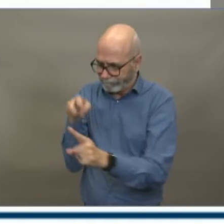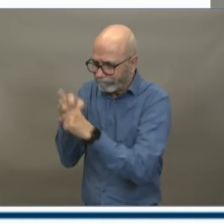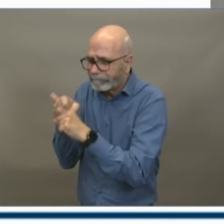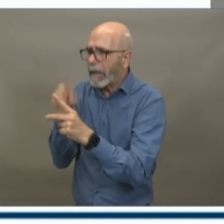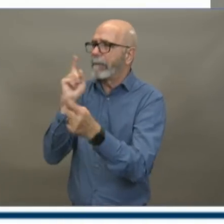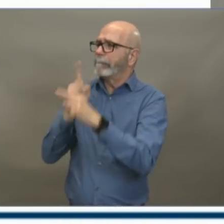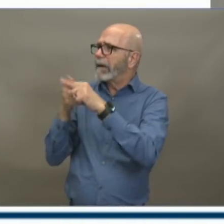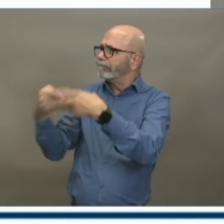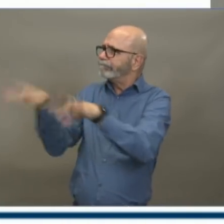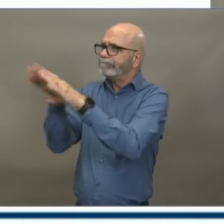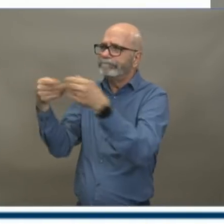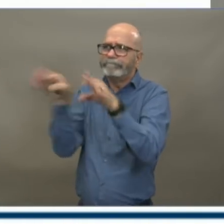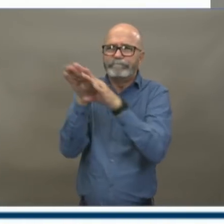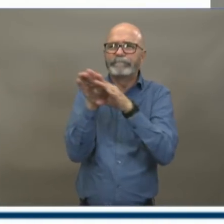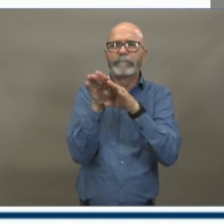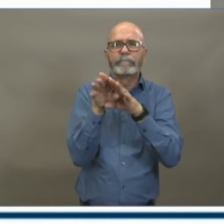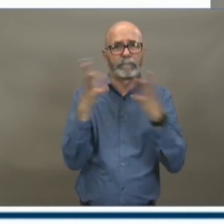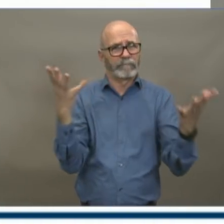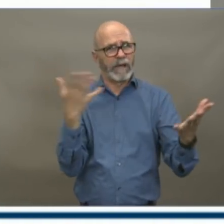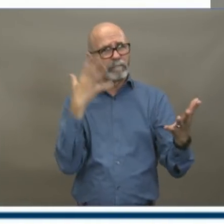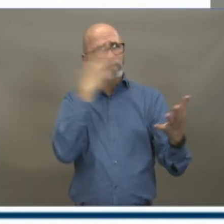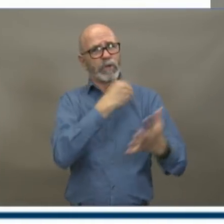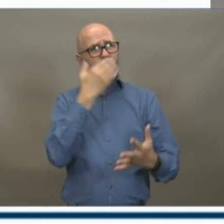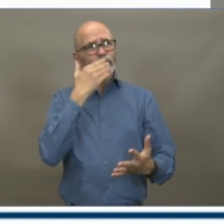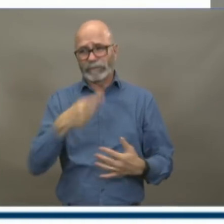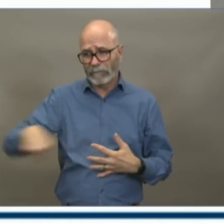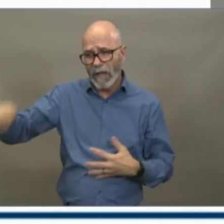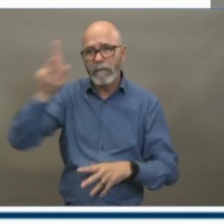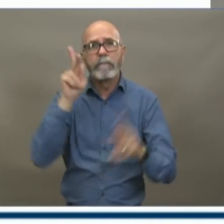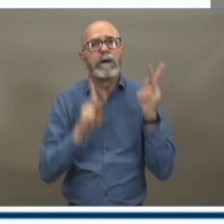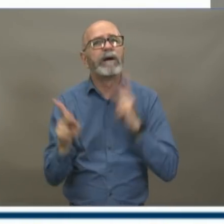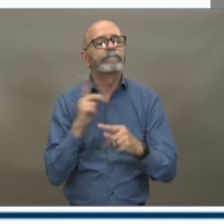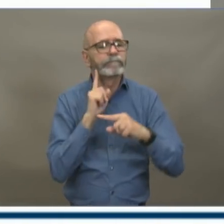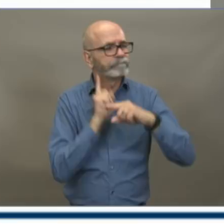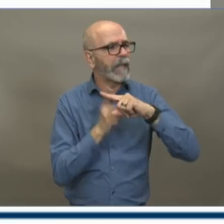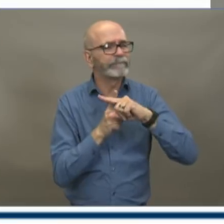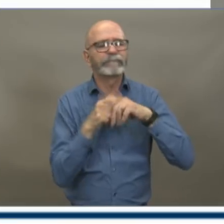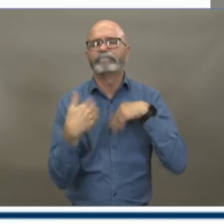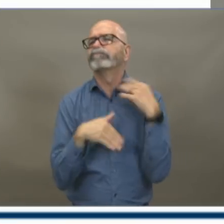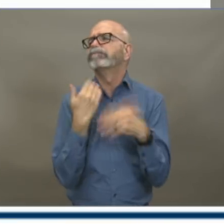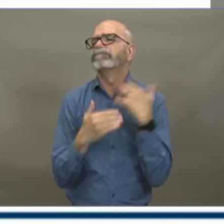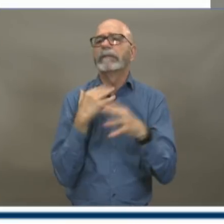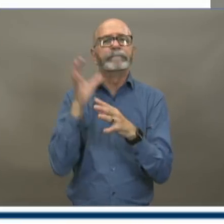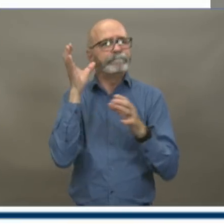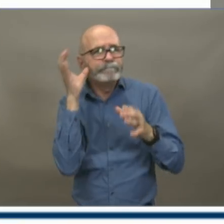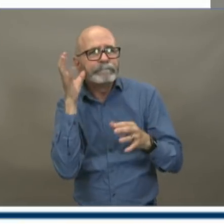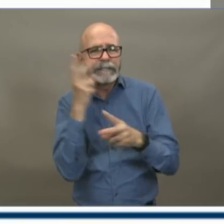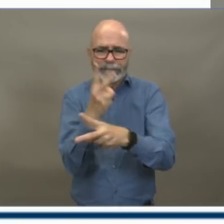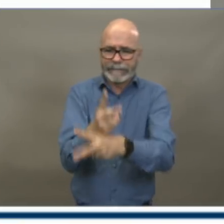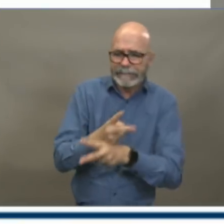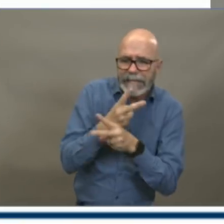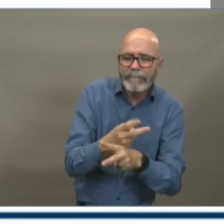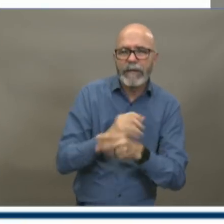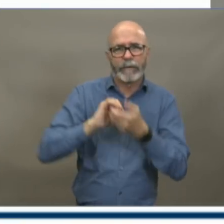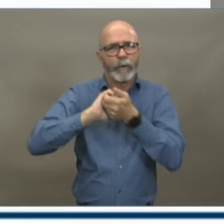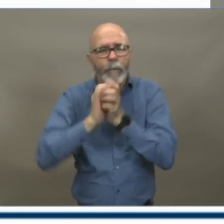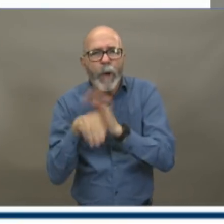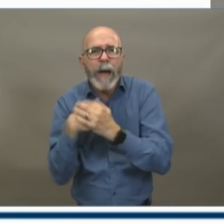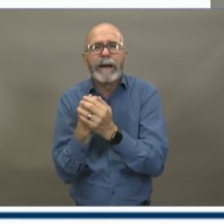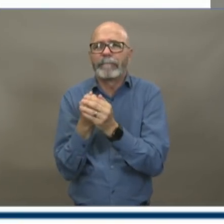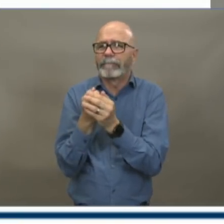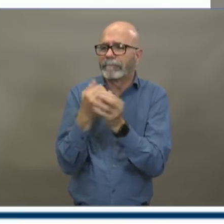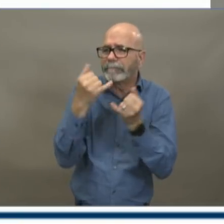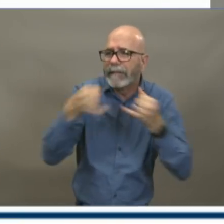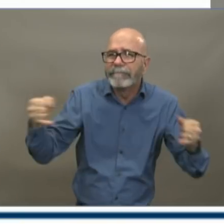stepped up and cooperated with public health measures and the slow, cautious approach in all our communities. It's this ongoing